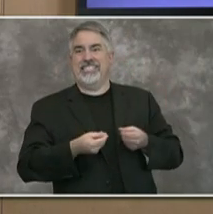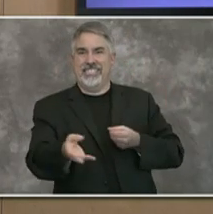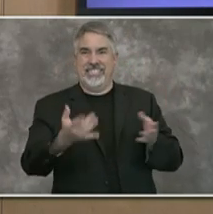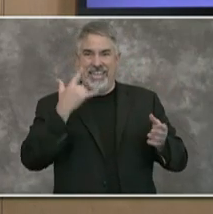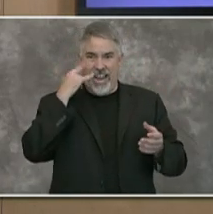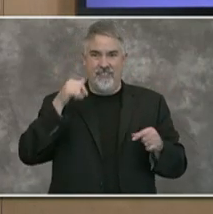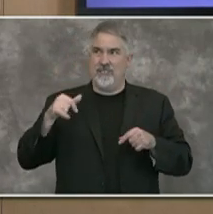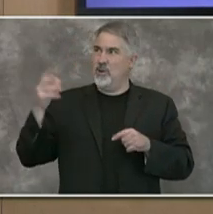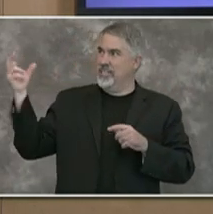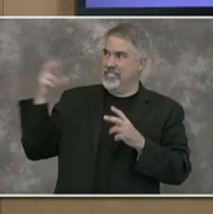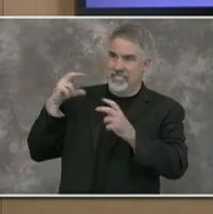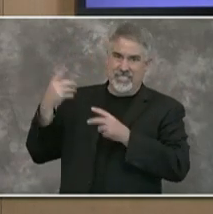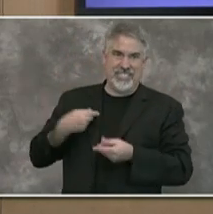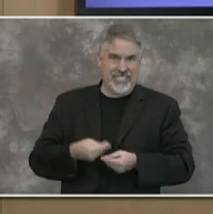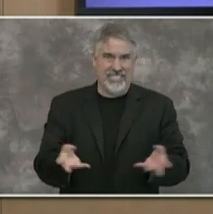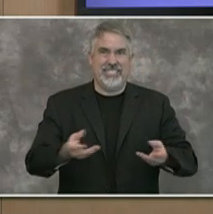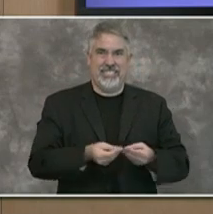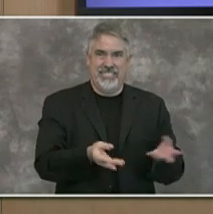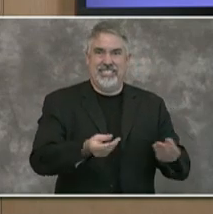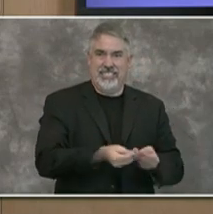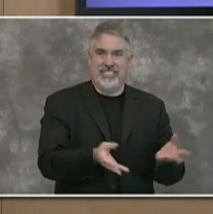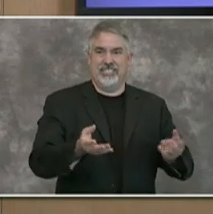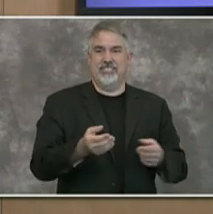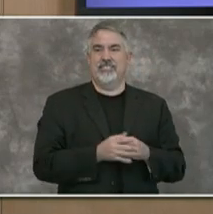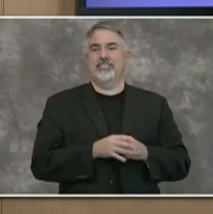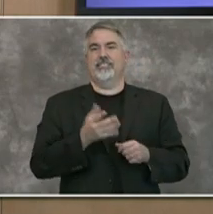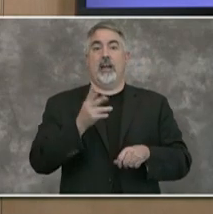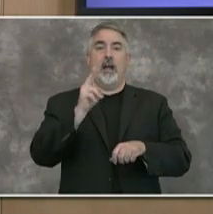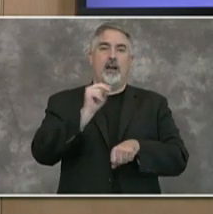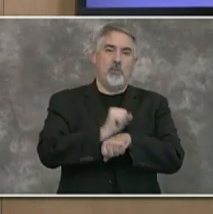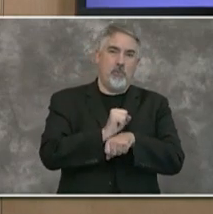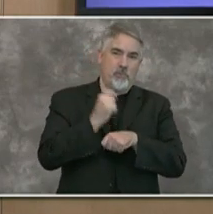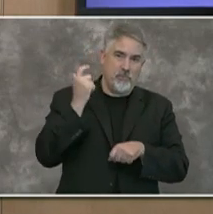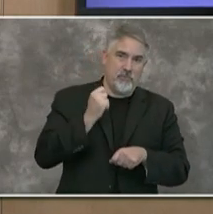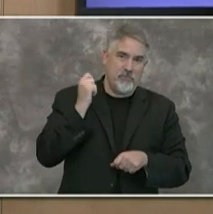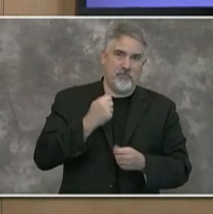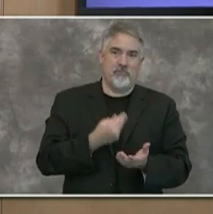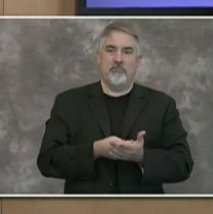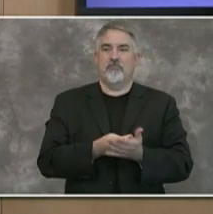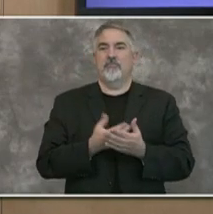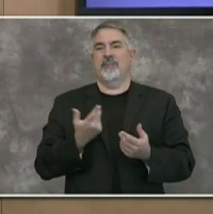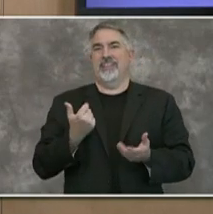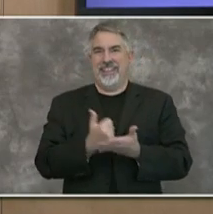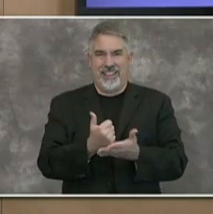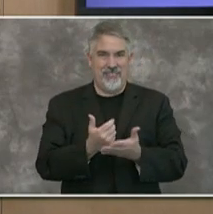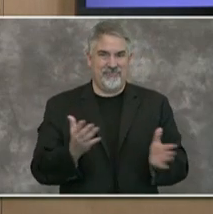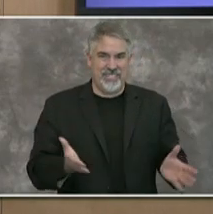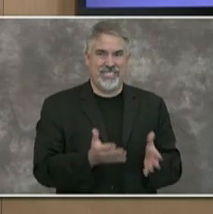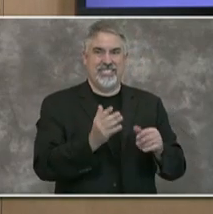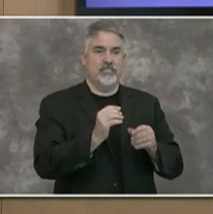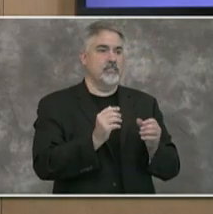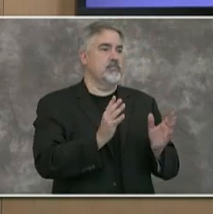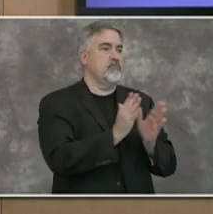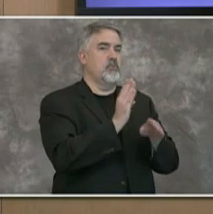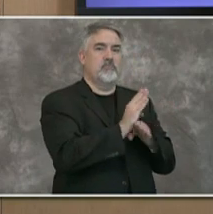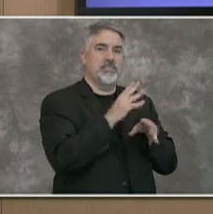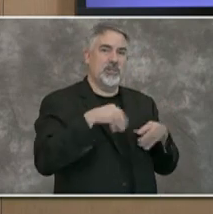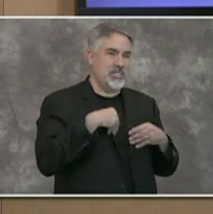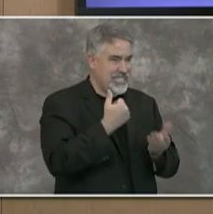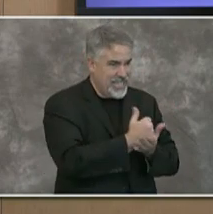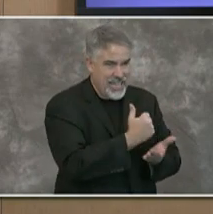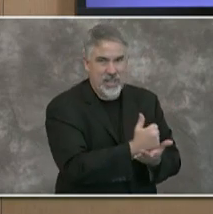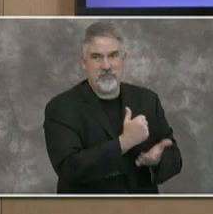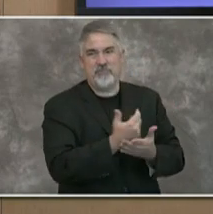doing with unemployment insurance, things the city of San Diego has done around small business relief, things that we did in standing up our